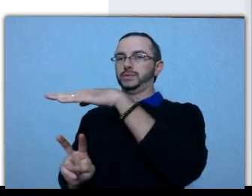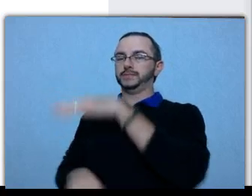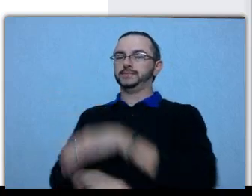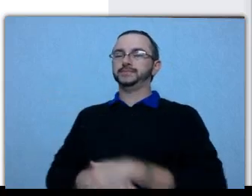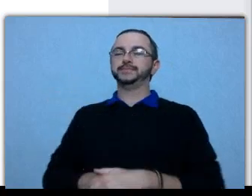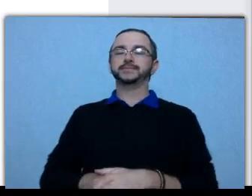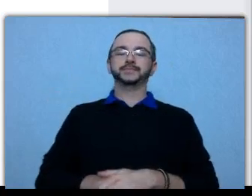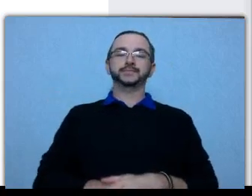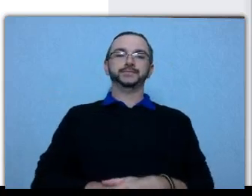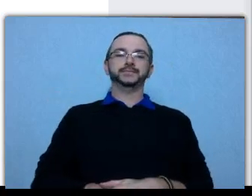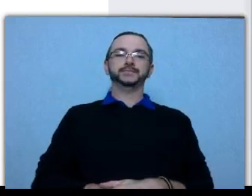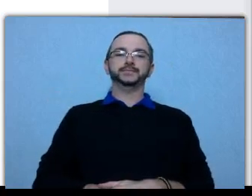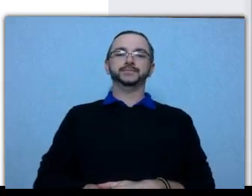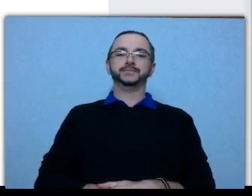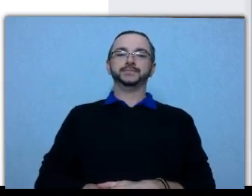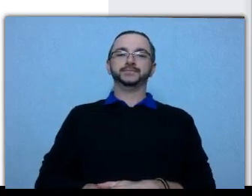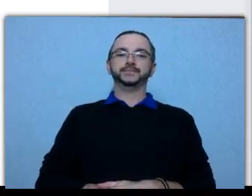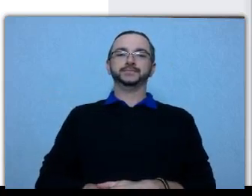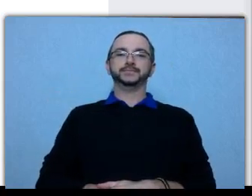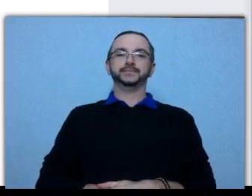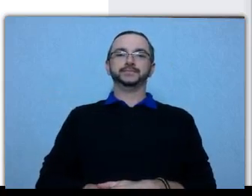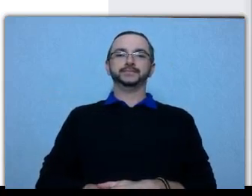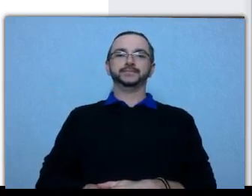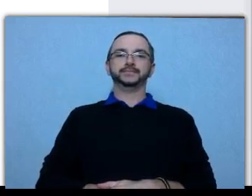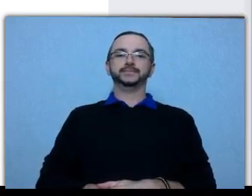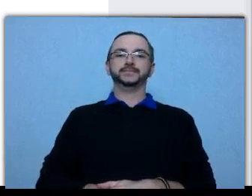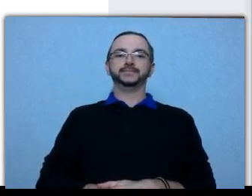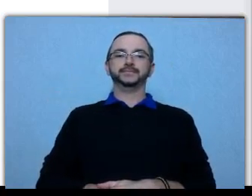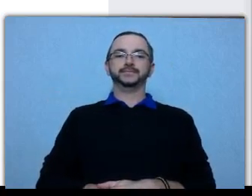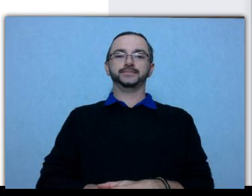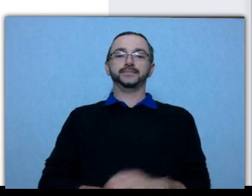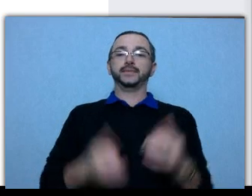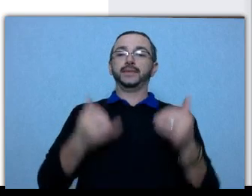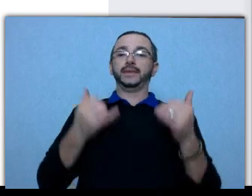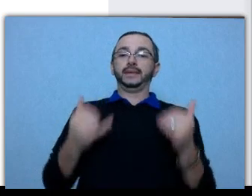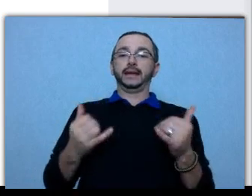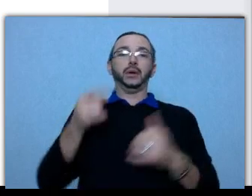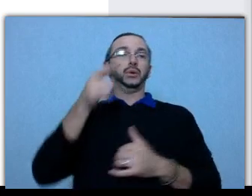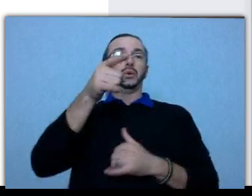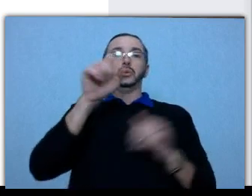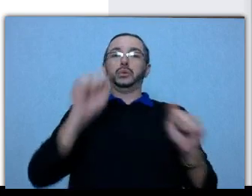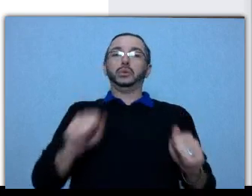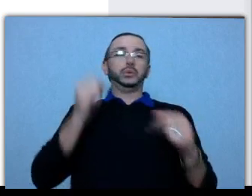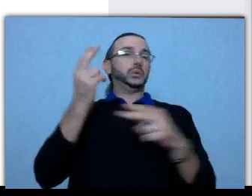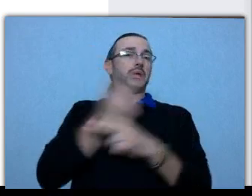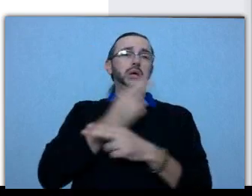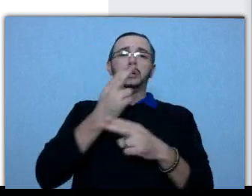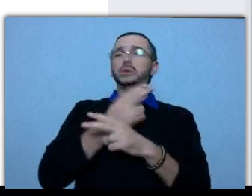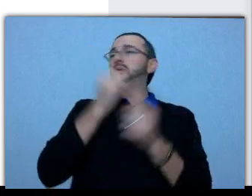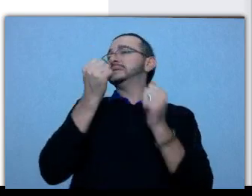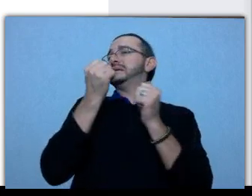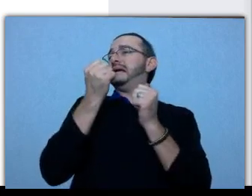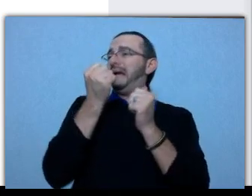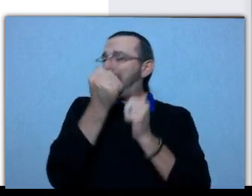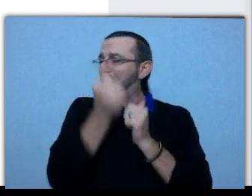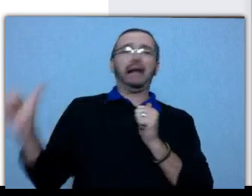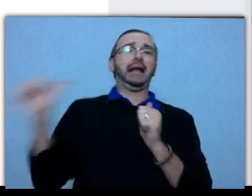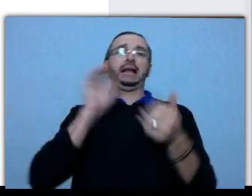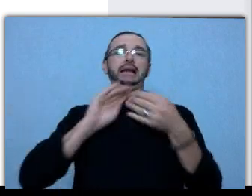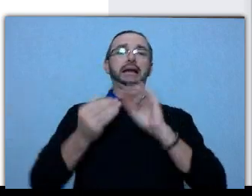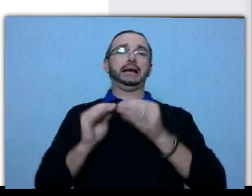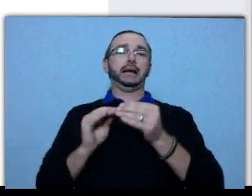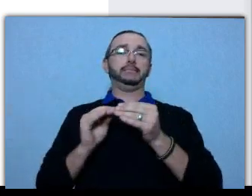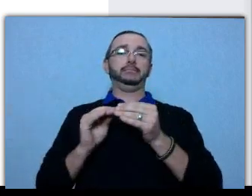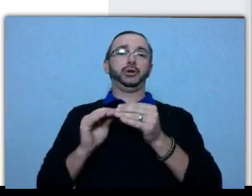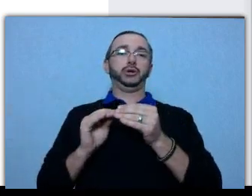these. We're going to stick to that 2 over 2. Now, you can use any giant one that you want. It's always going to work.